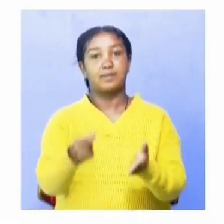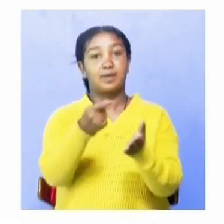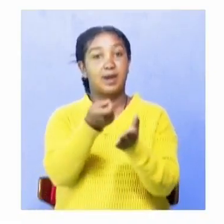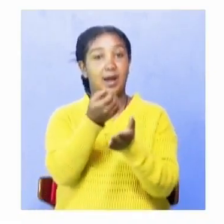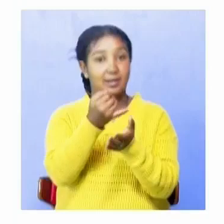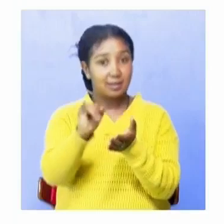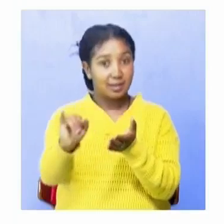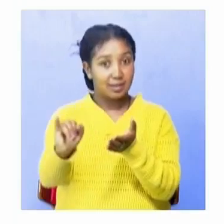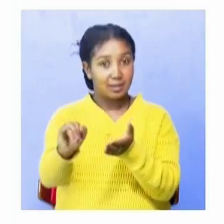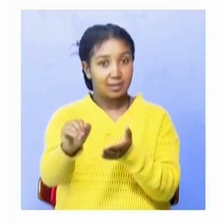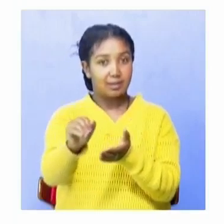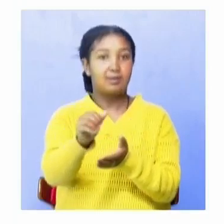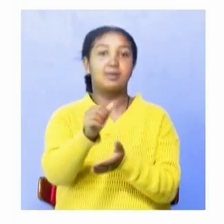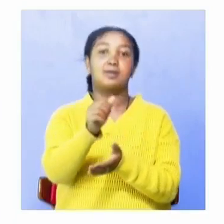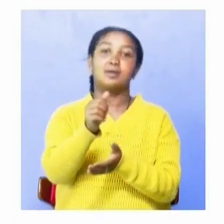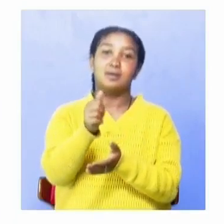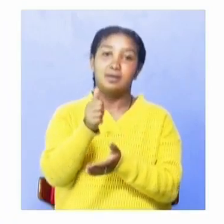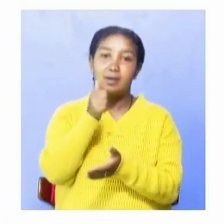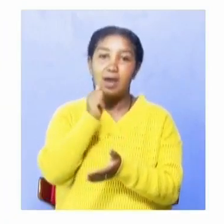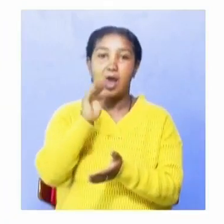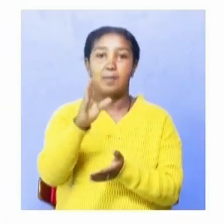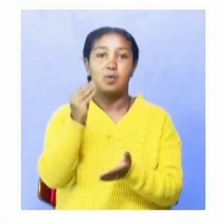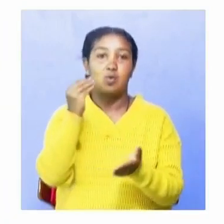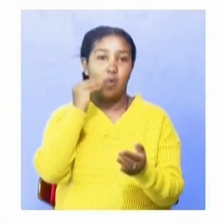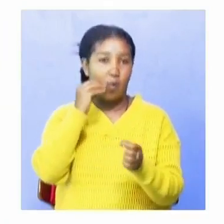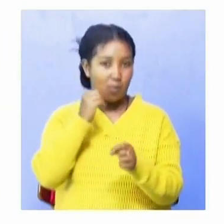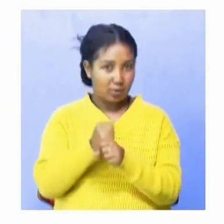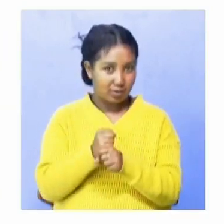writing her homework.